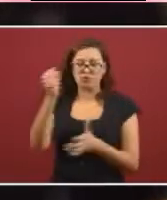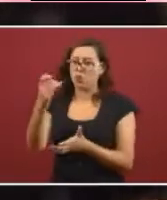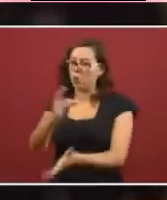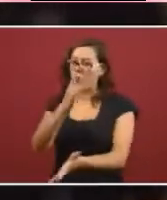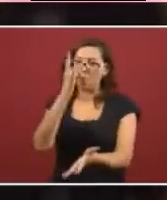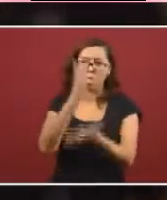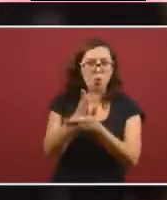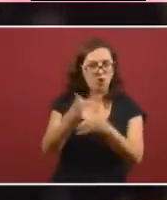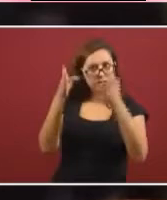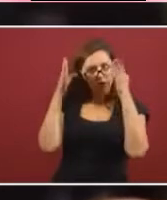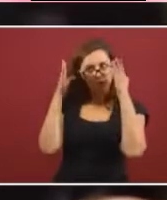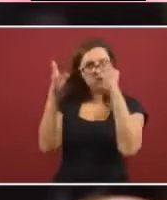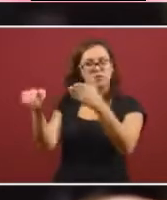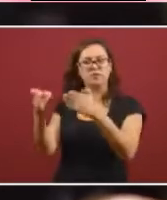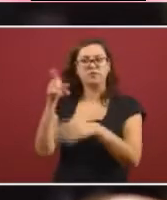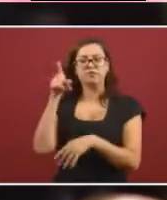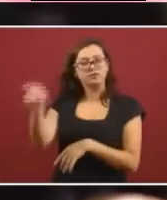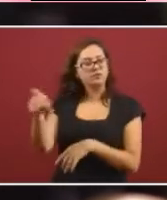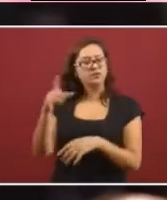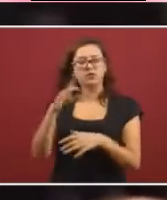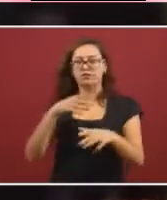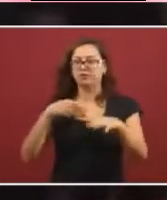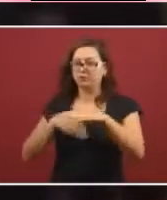that should not have been used for anything else.